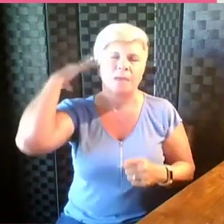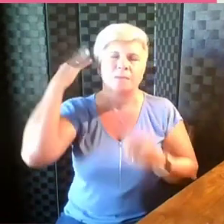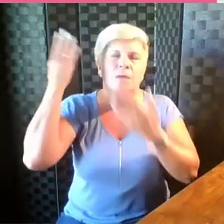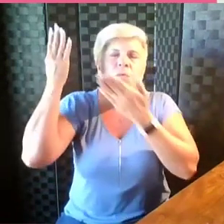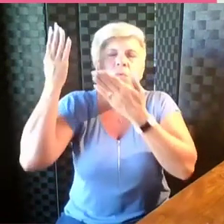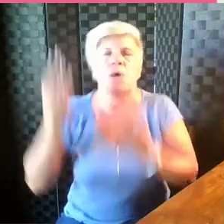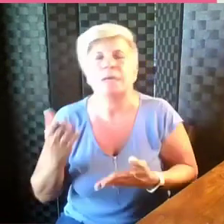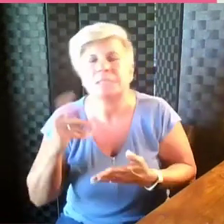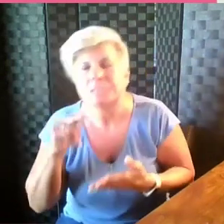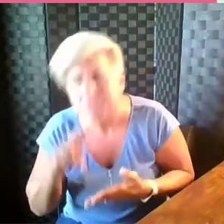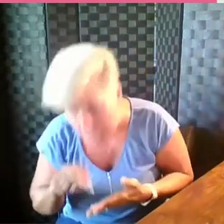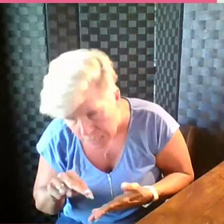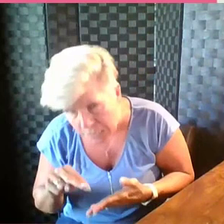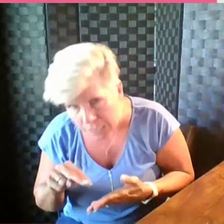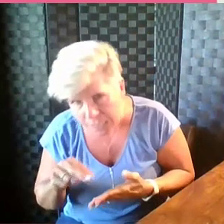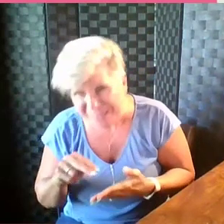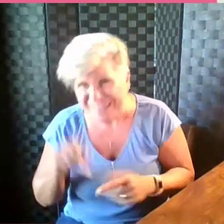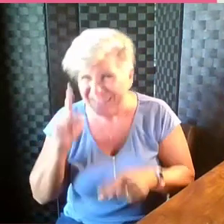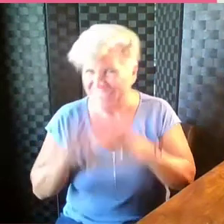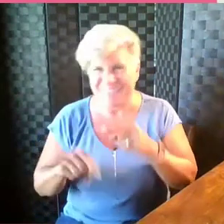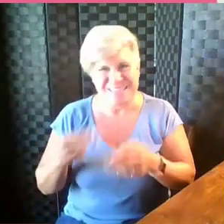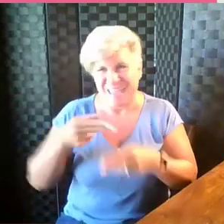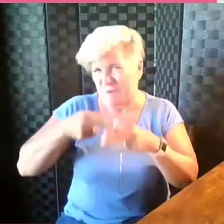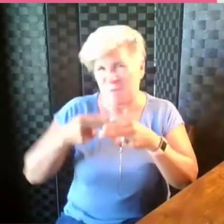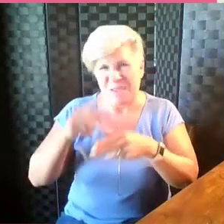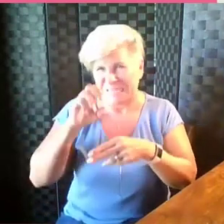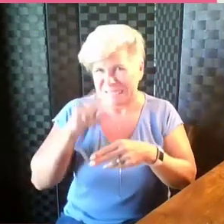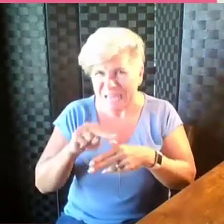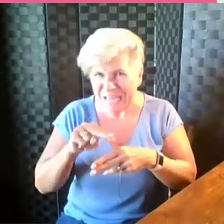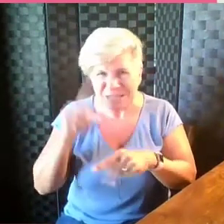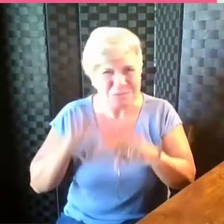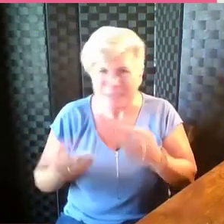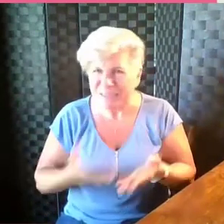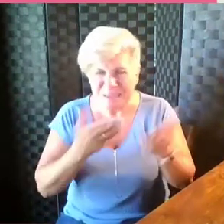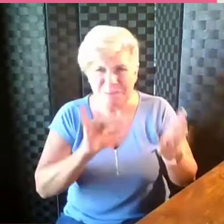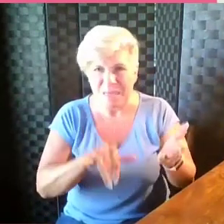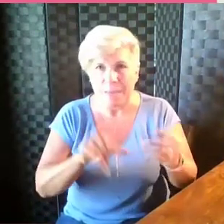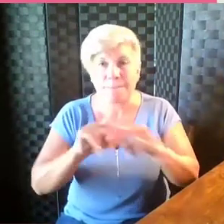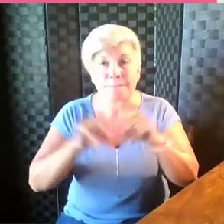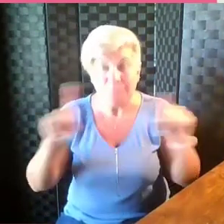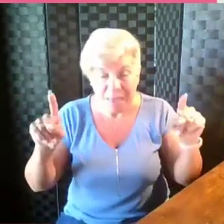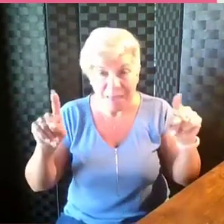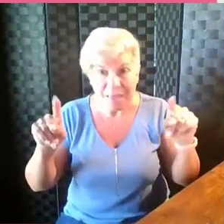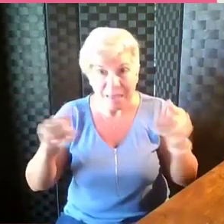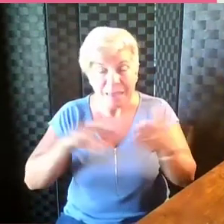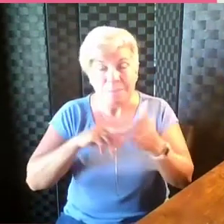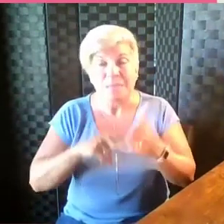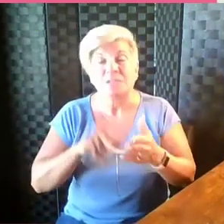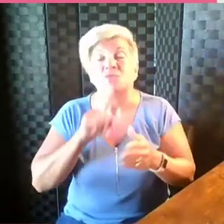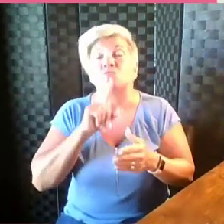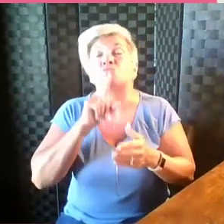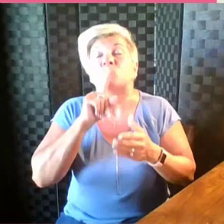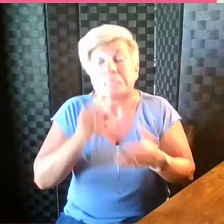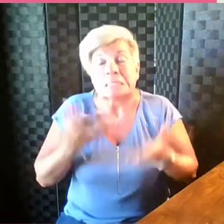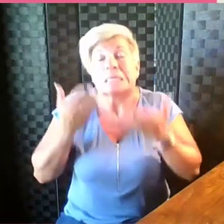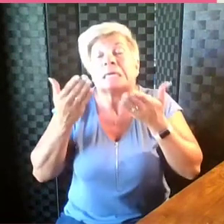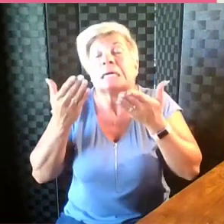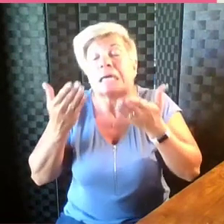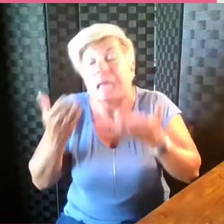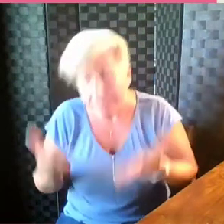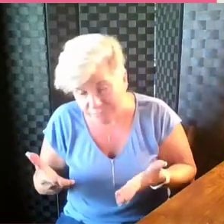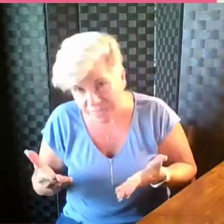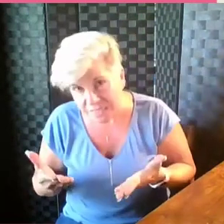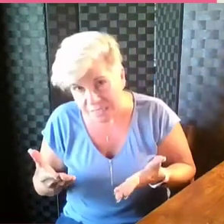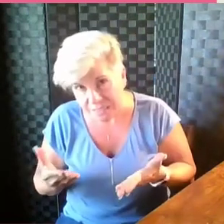weigh a ton. Nobody could carry that. But your backpack weighs a lot. And when you tell me that your backpack weighs a